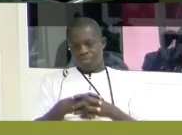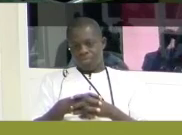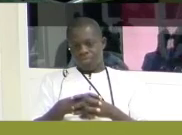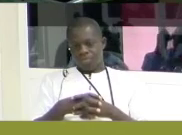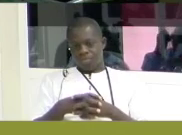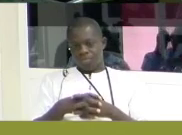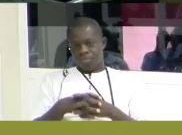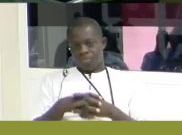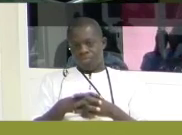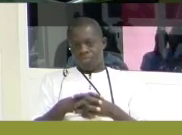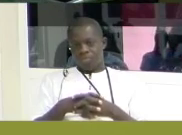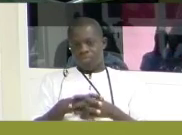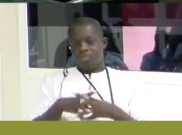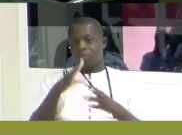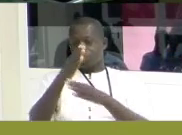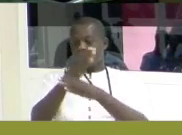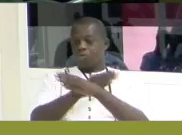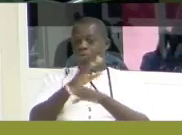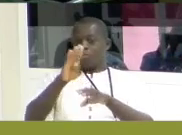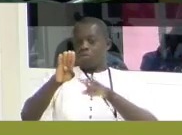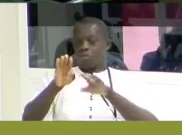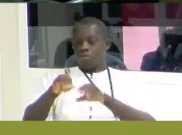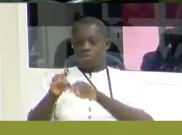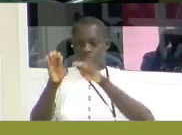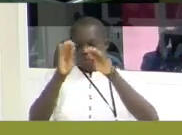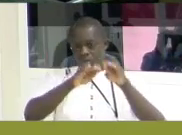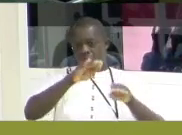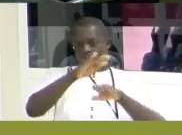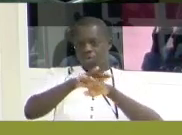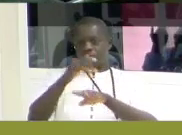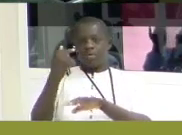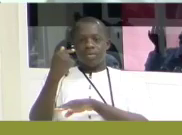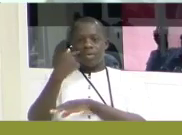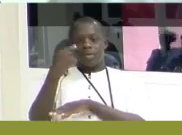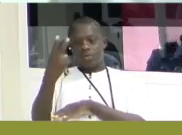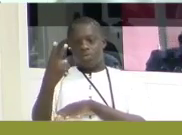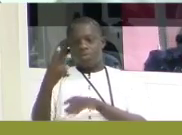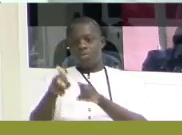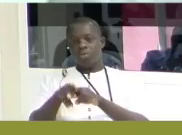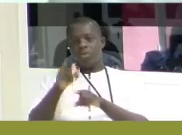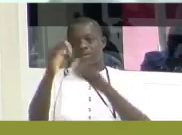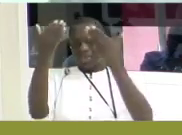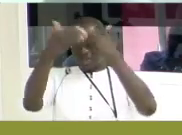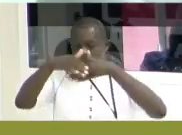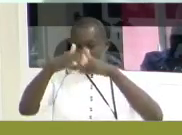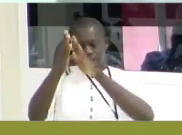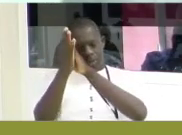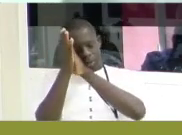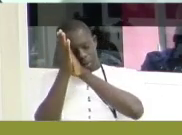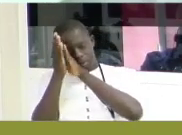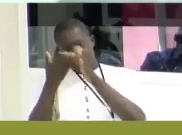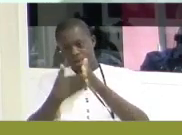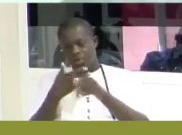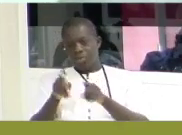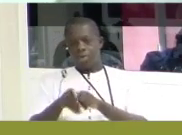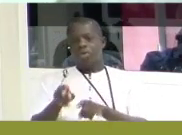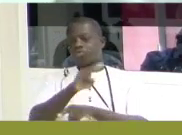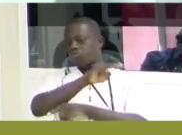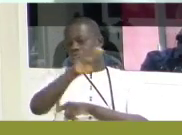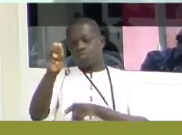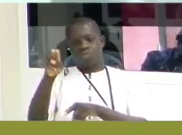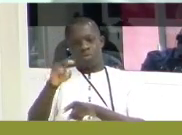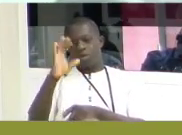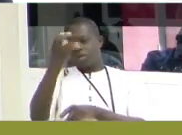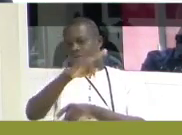us whether you actually slept that night and how you slept? We couldn't. Not just me, but the whole, because we were